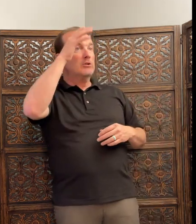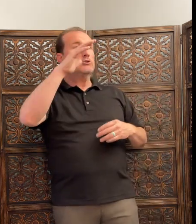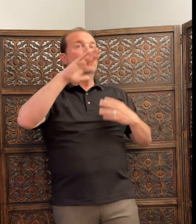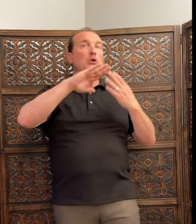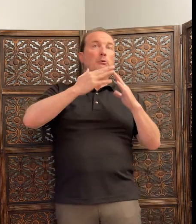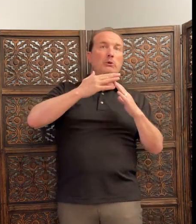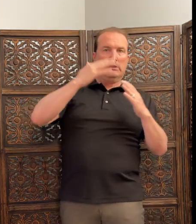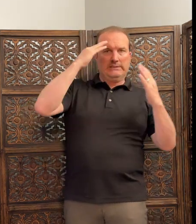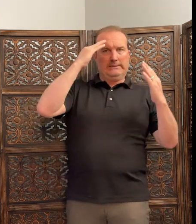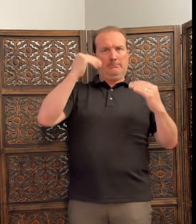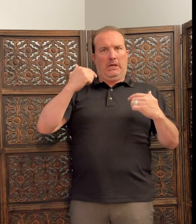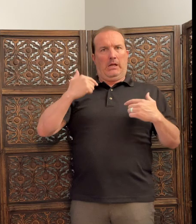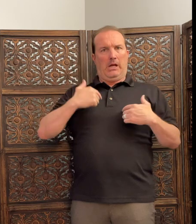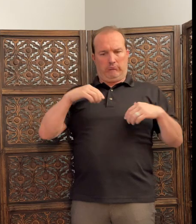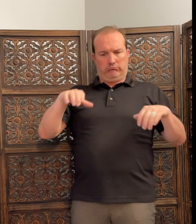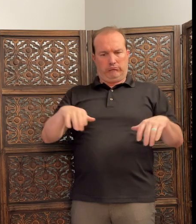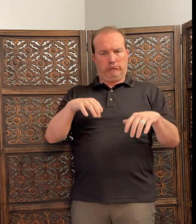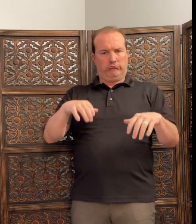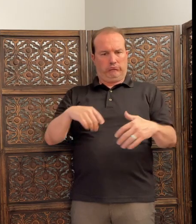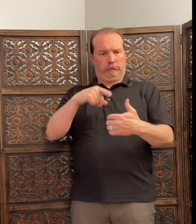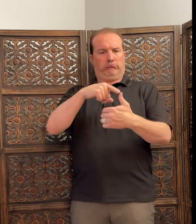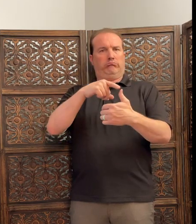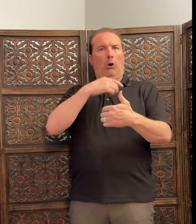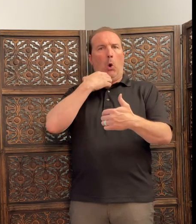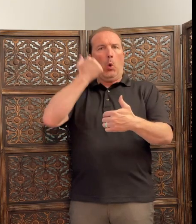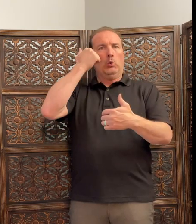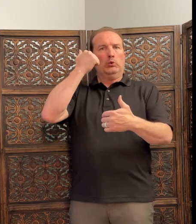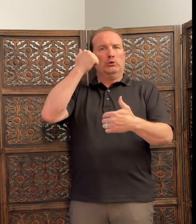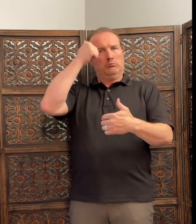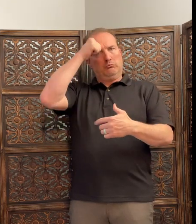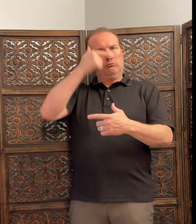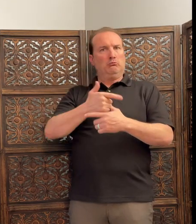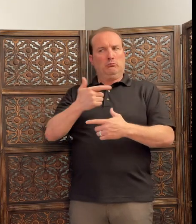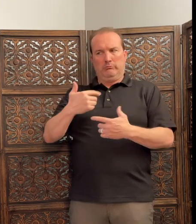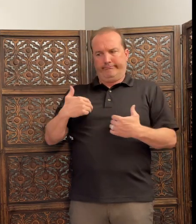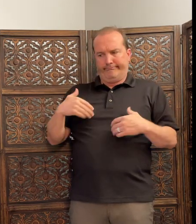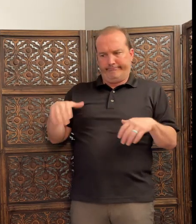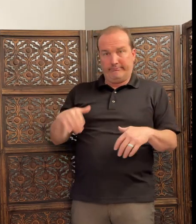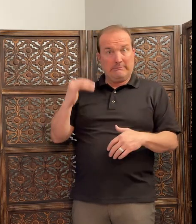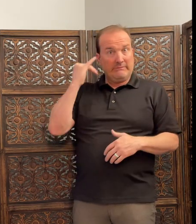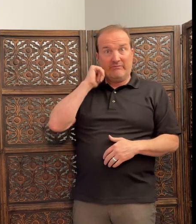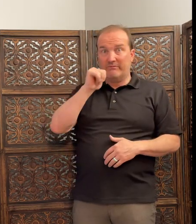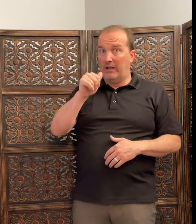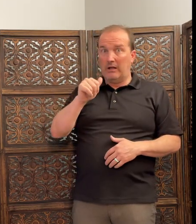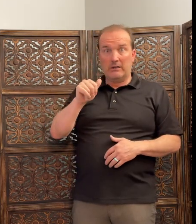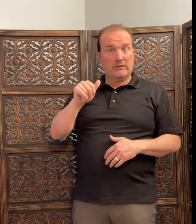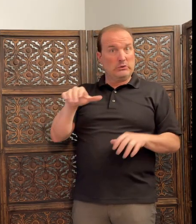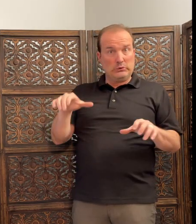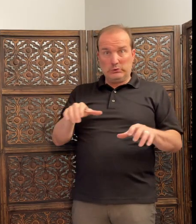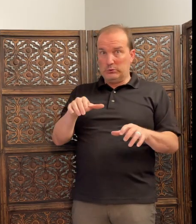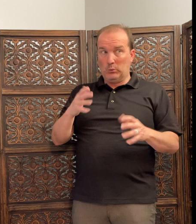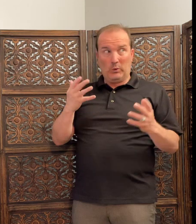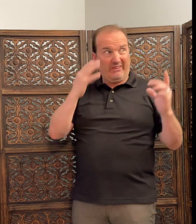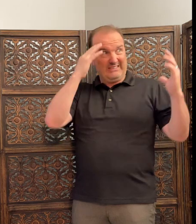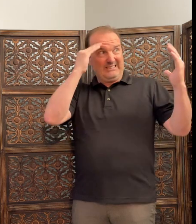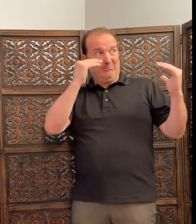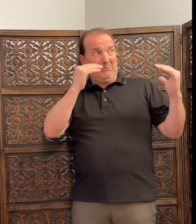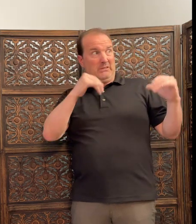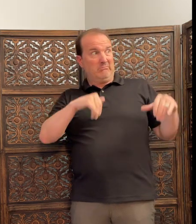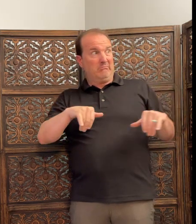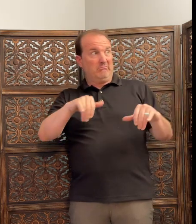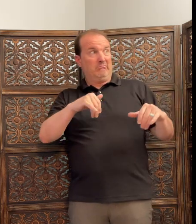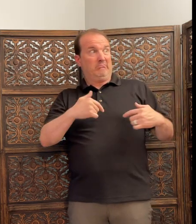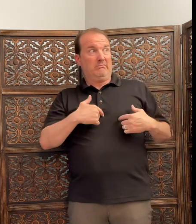parents, from the people in your community, that you perform the role of older sibling. And if you don't perform this role at the